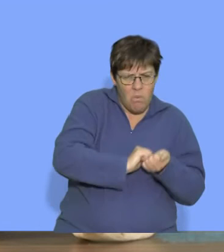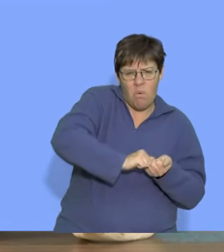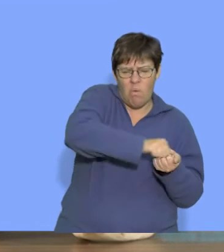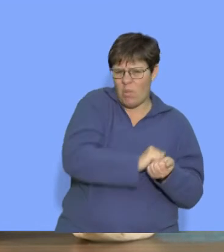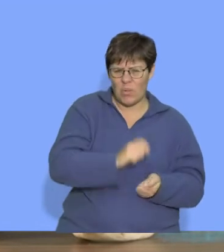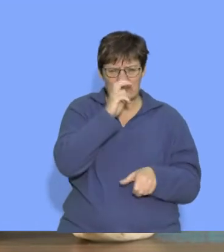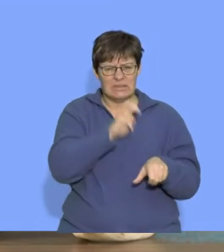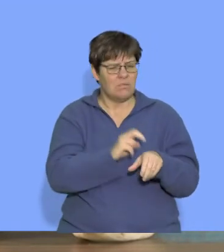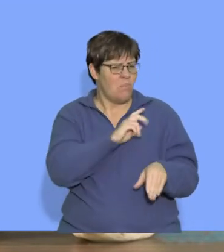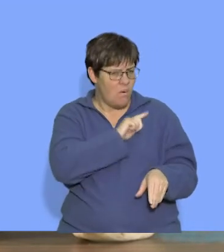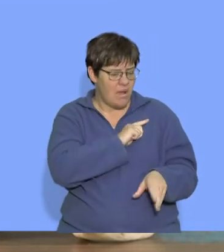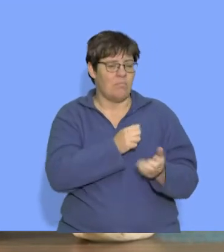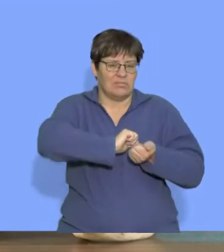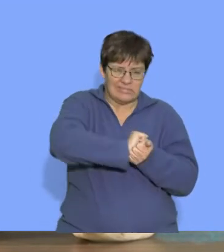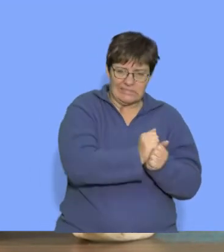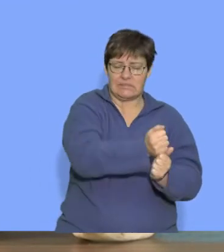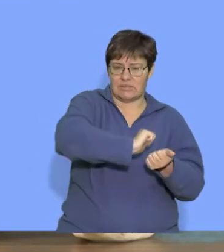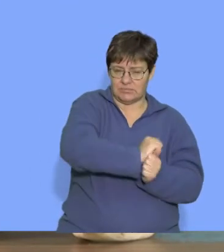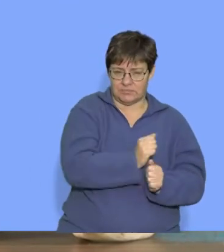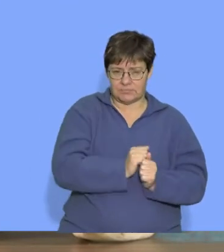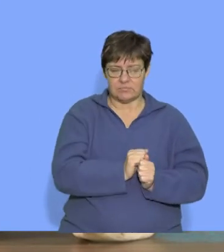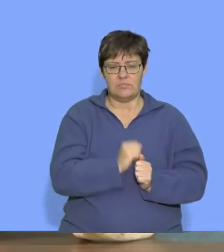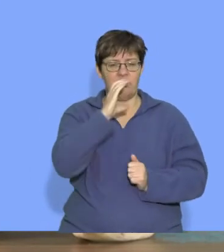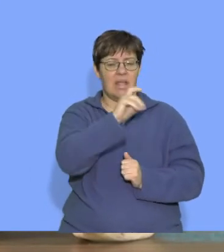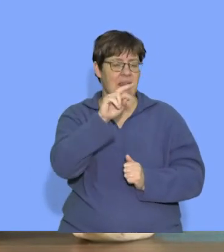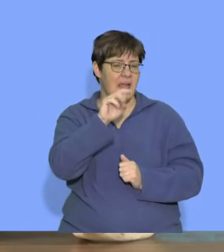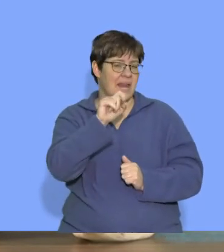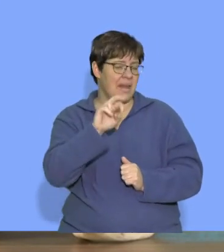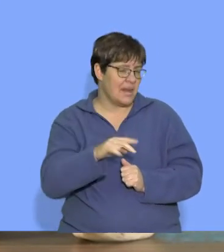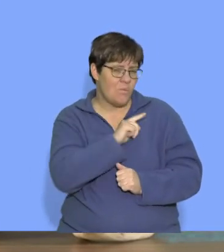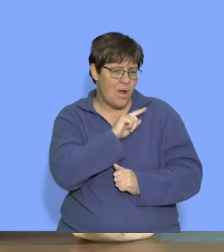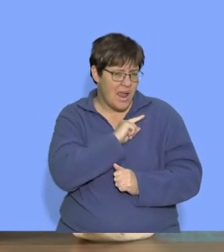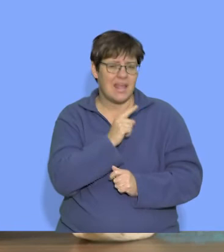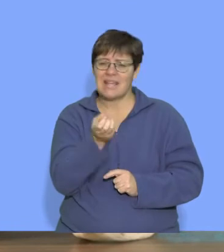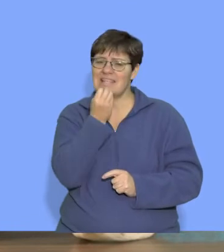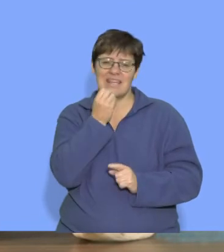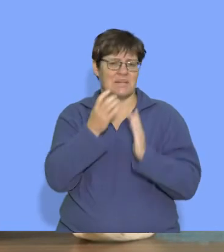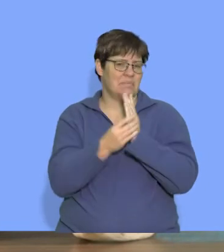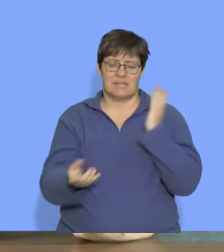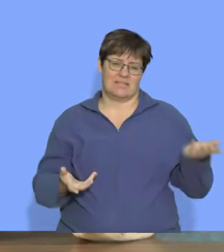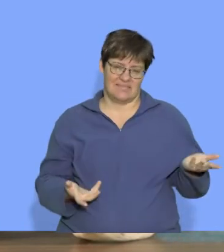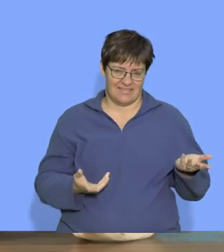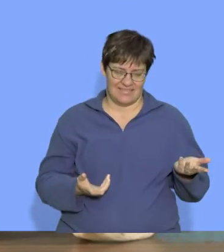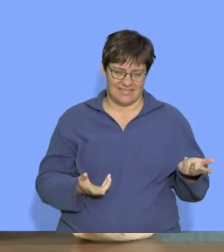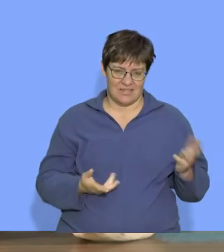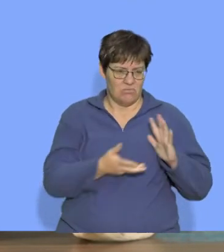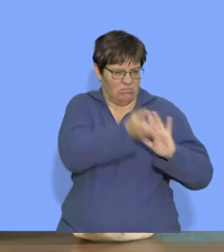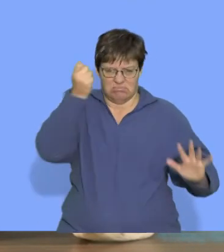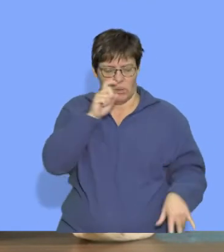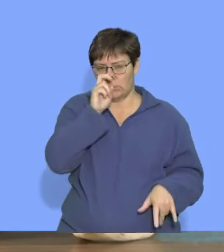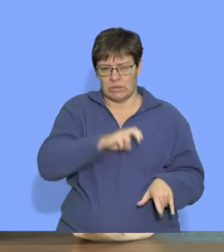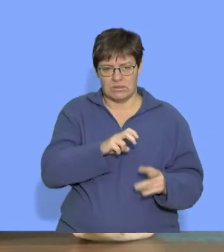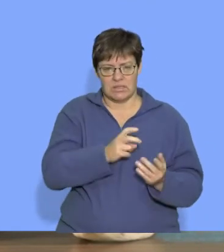premolars? That's for the grinding. The absence of the canines, again, these are individuals that are not predators. So they use